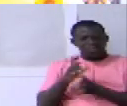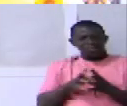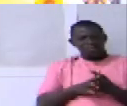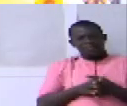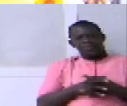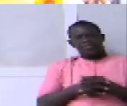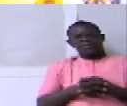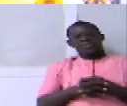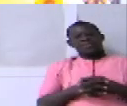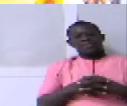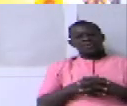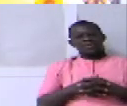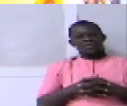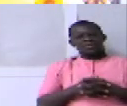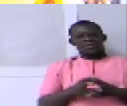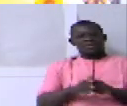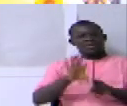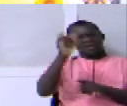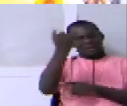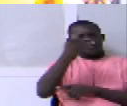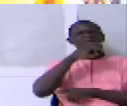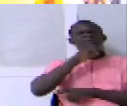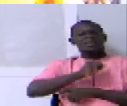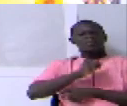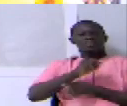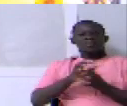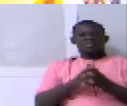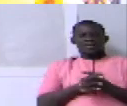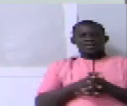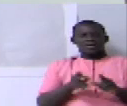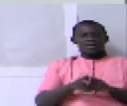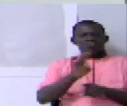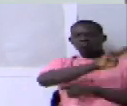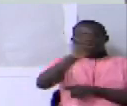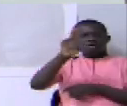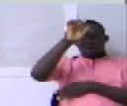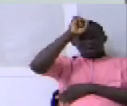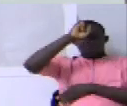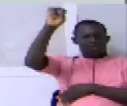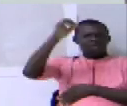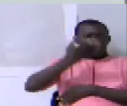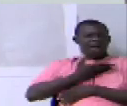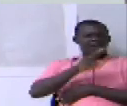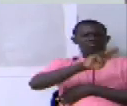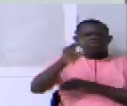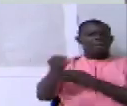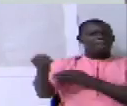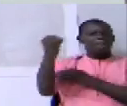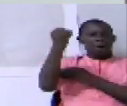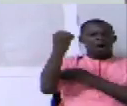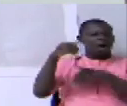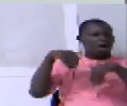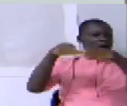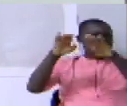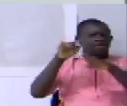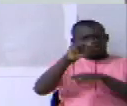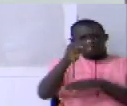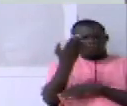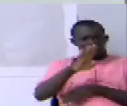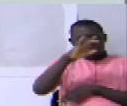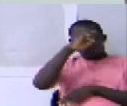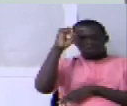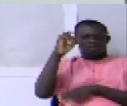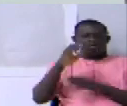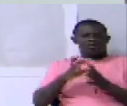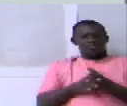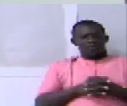kola. Yes, sir. No, he does not. Gansul ko hani president mo sembo soto pour que ete